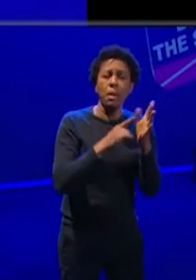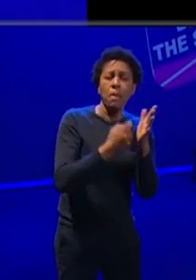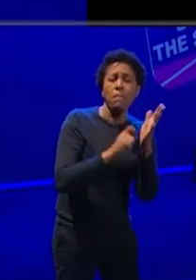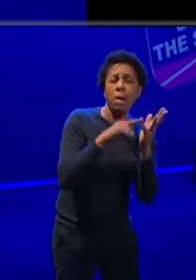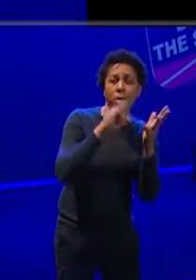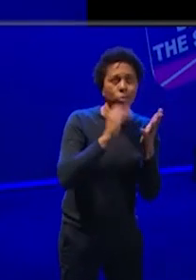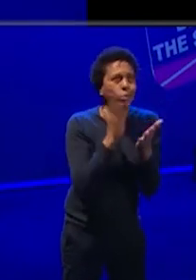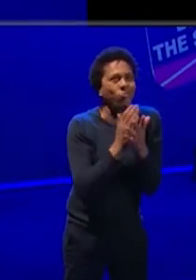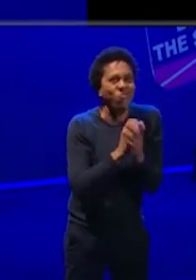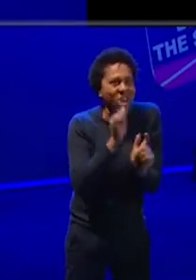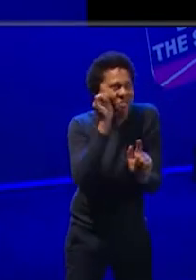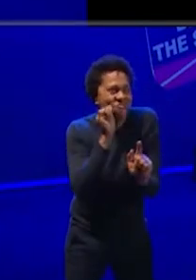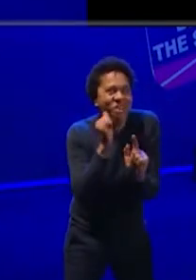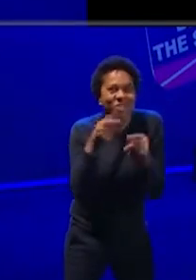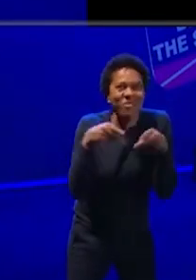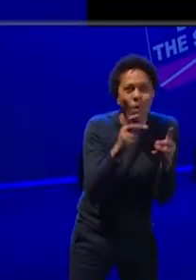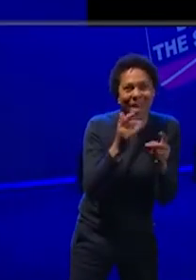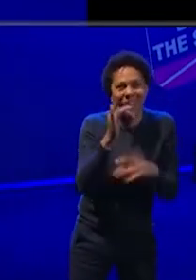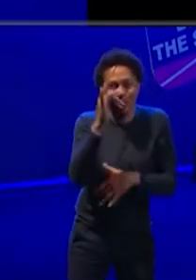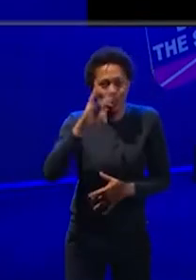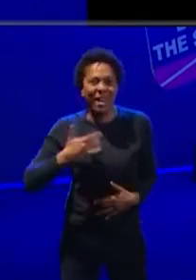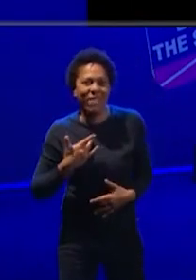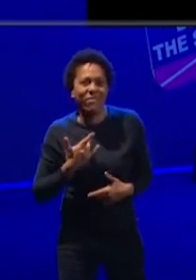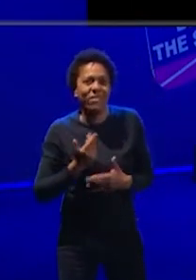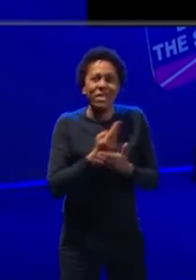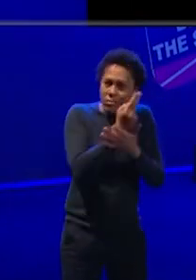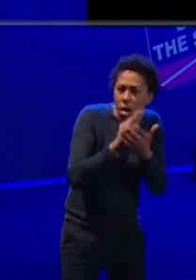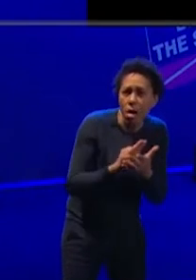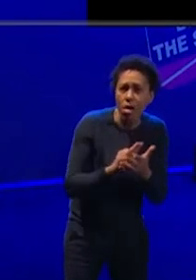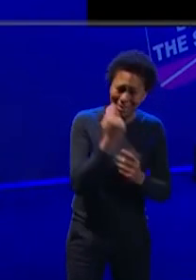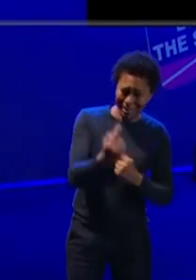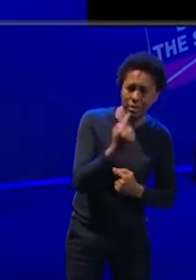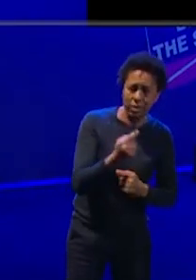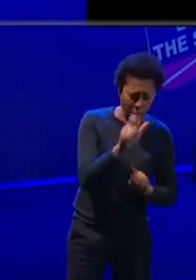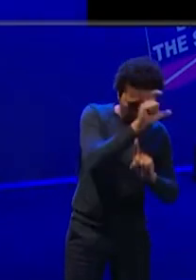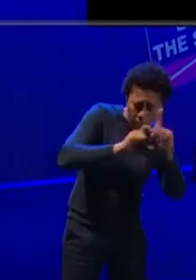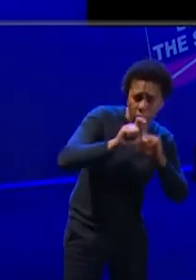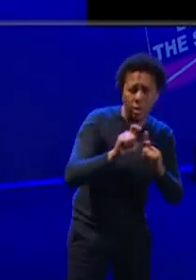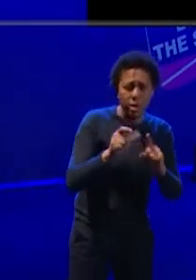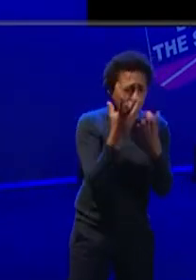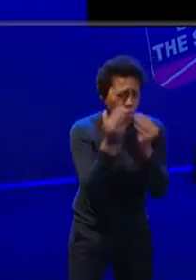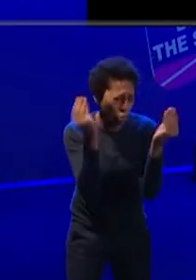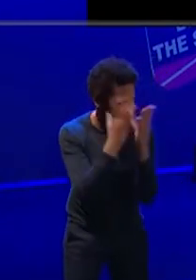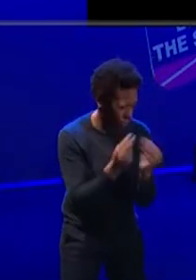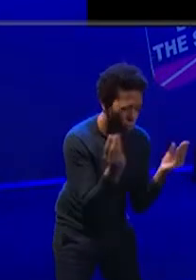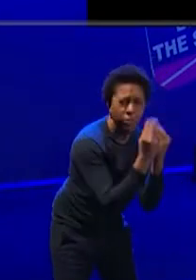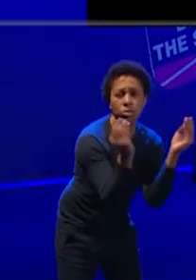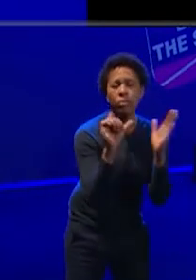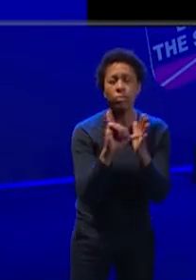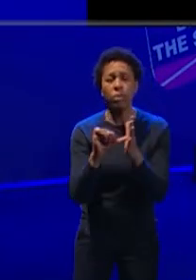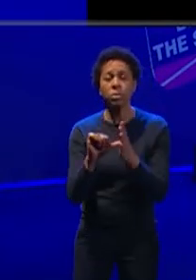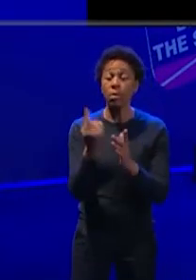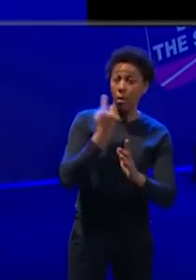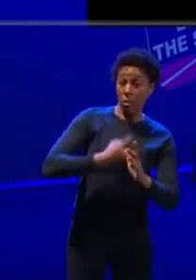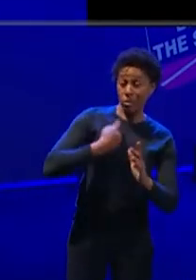live. It is an art. It is something like magical, a community. And I would have never had